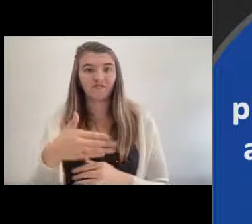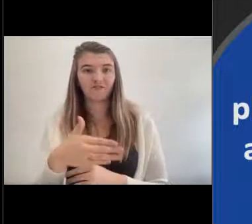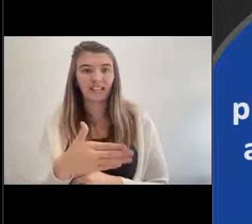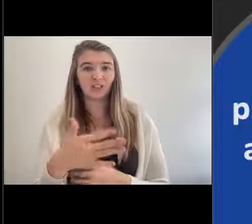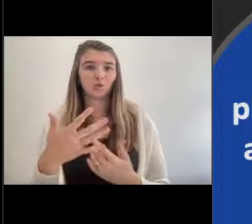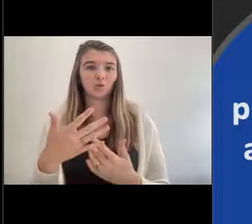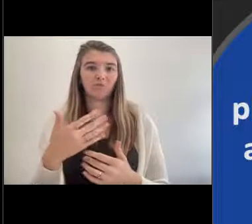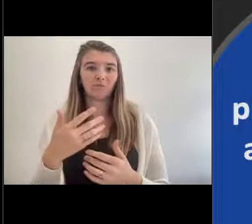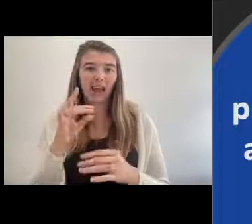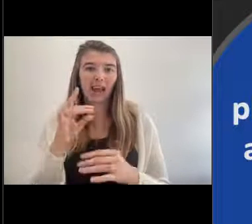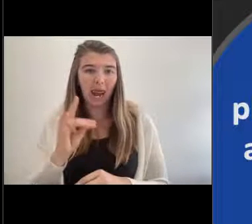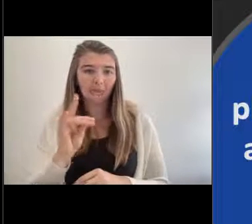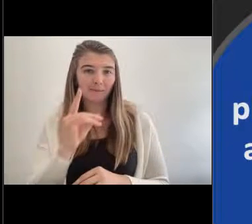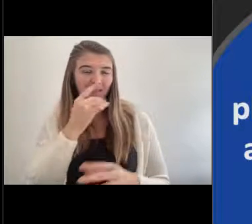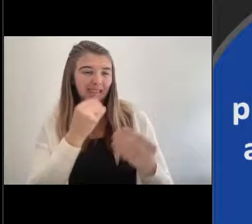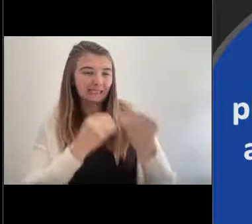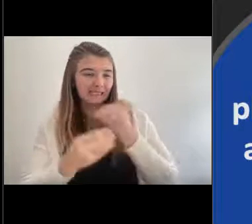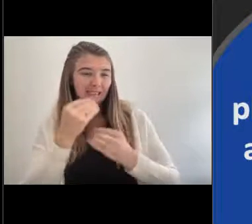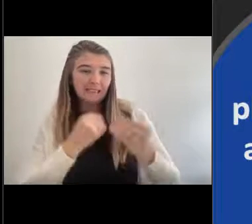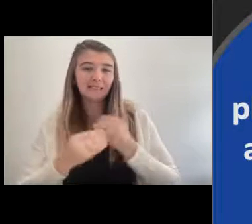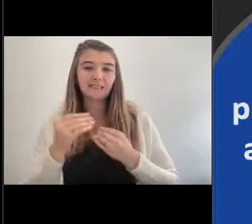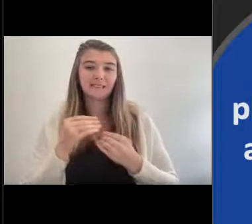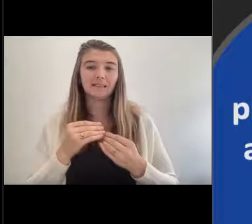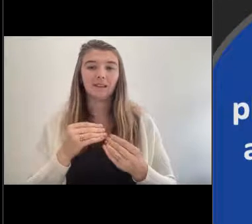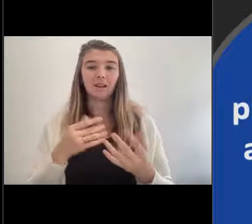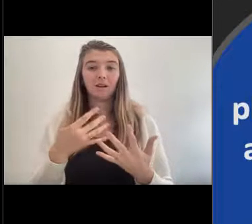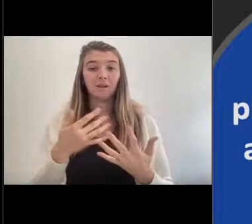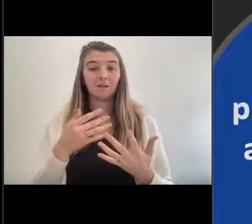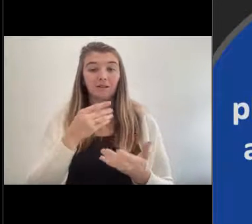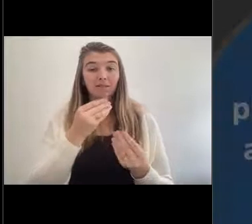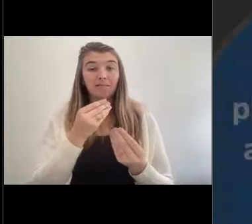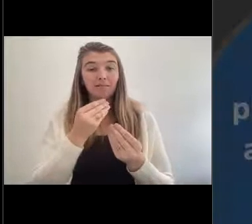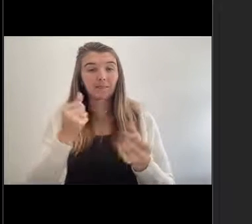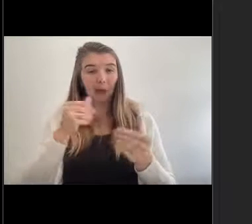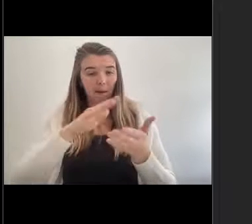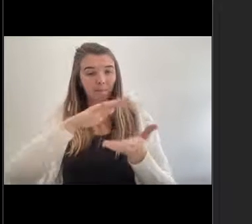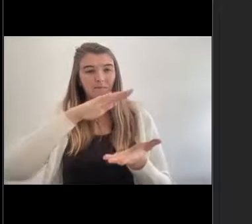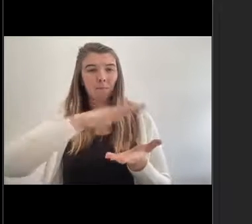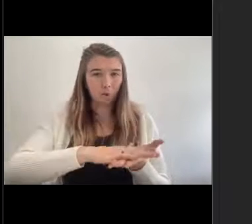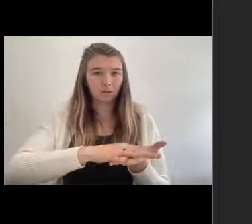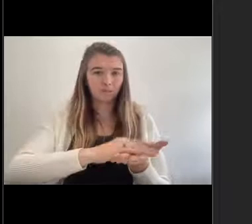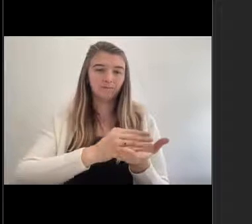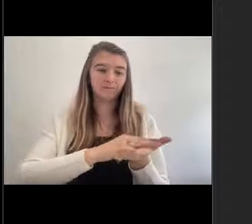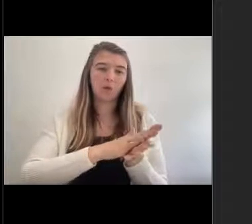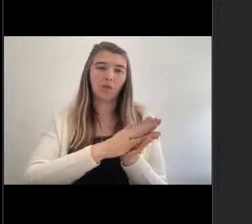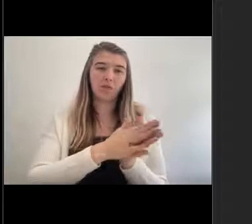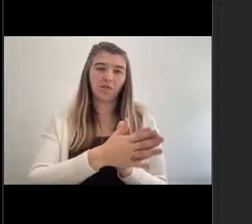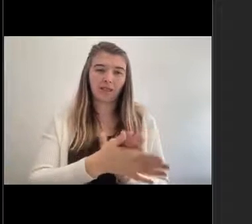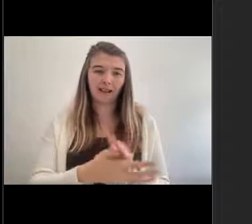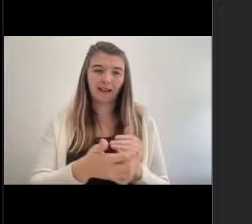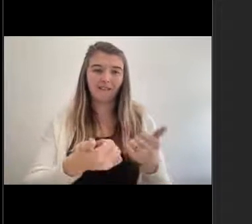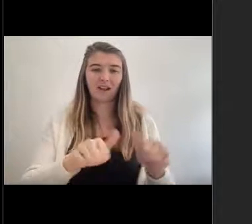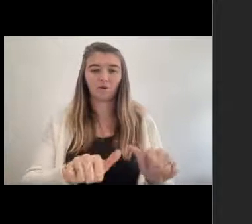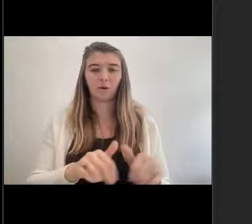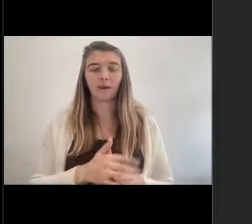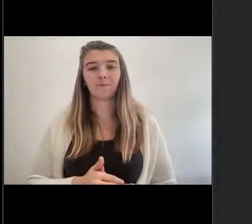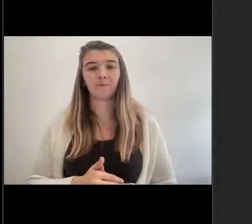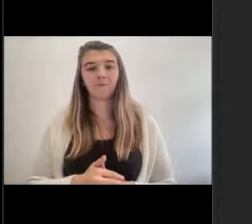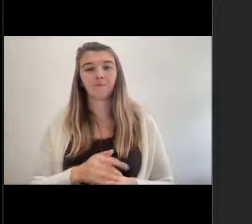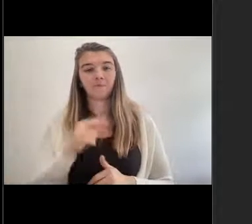can be colonized and potentially biodegraded by microbes. The microbes that colonize plastics in the oceans are an